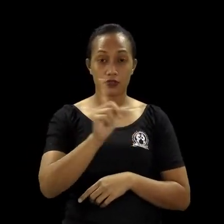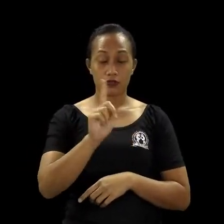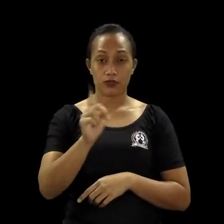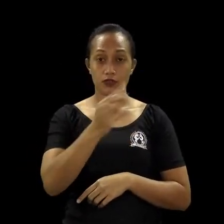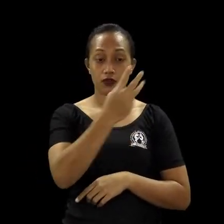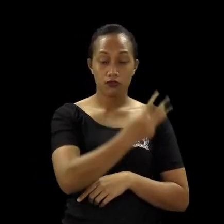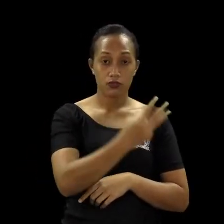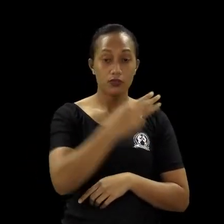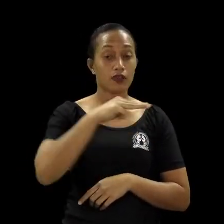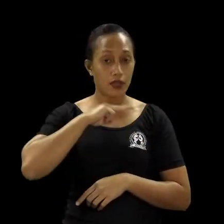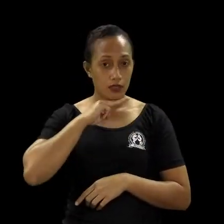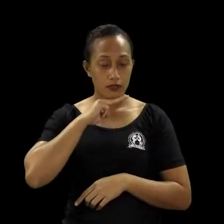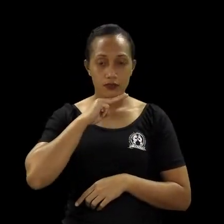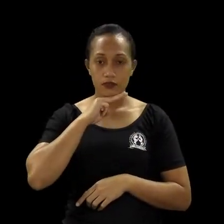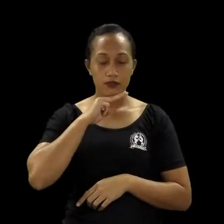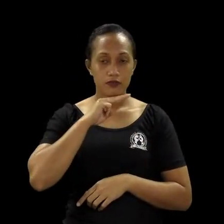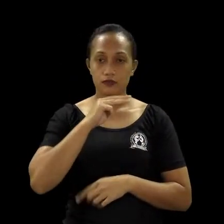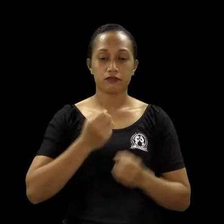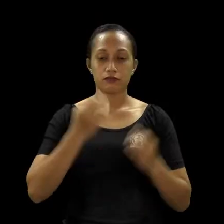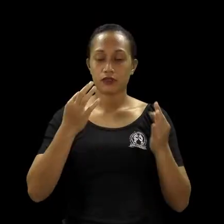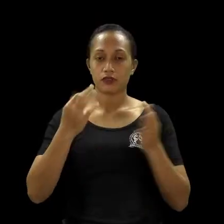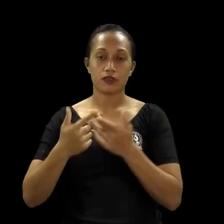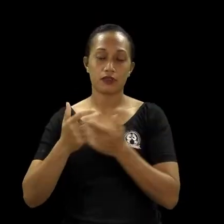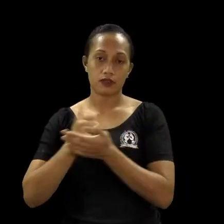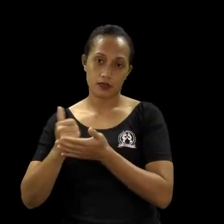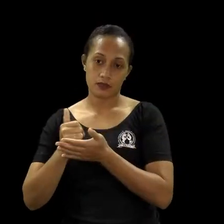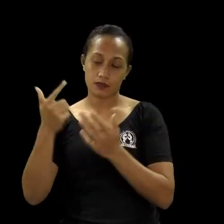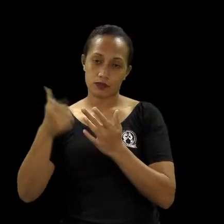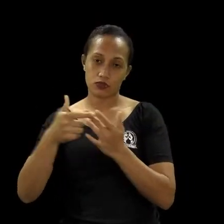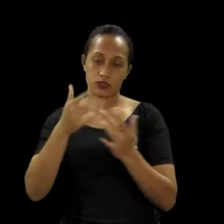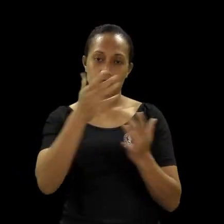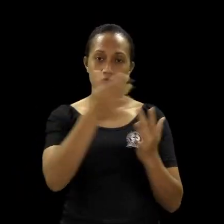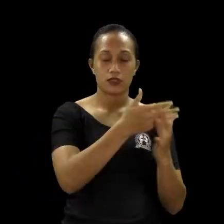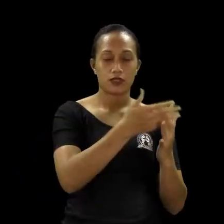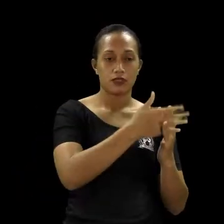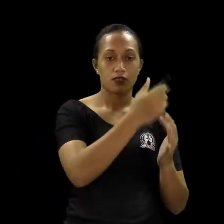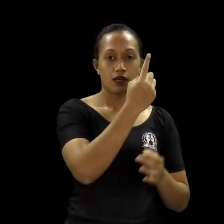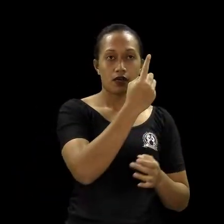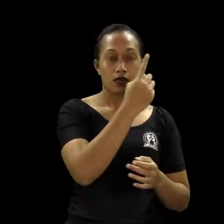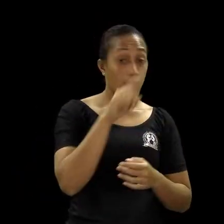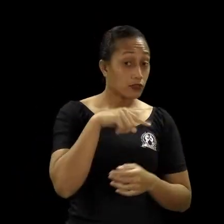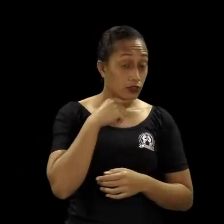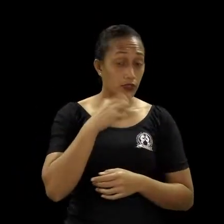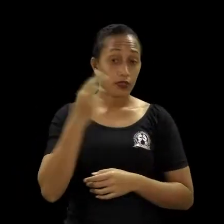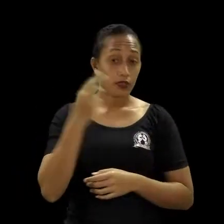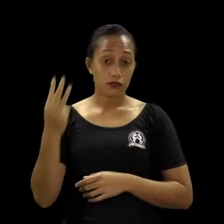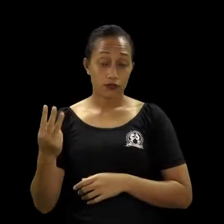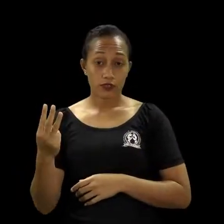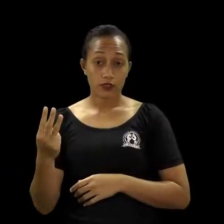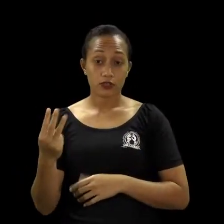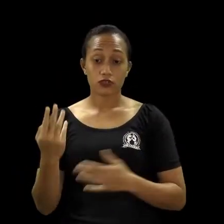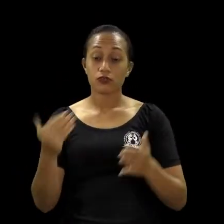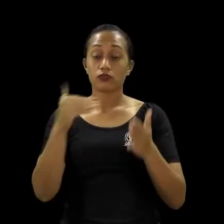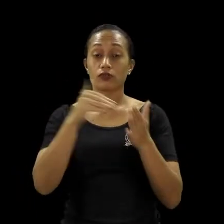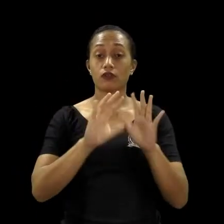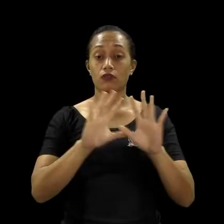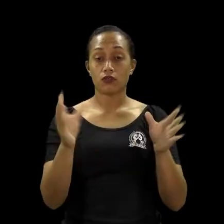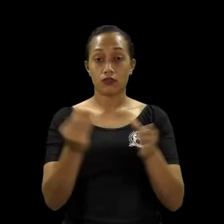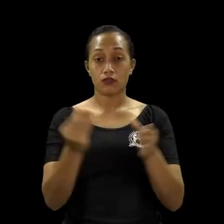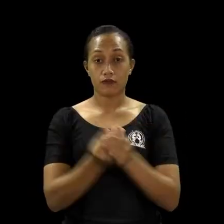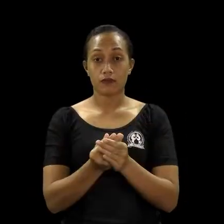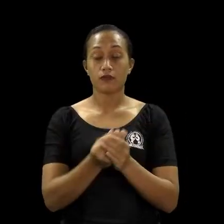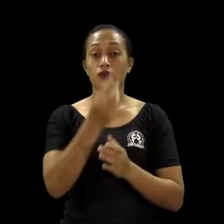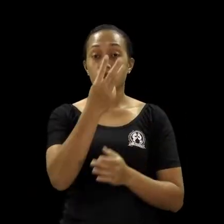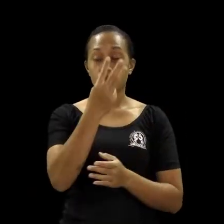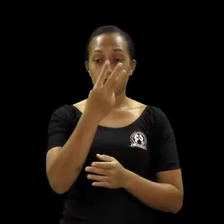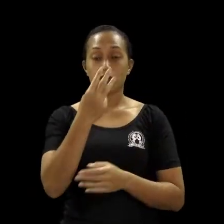be 300. There's no other common factors between 100 and 3. So let's write all of them with 300